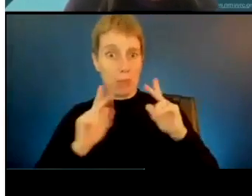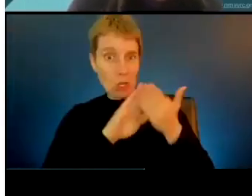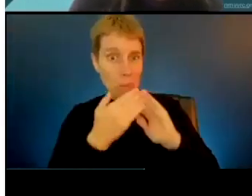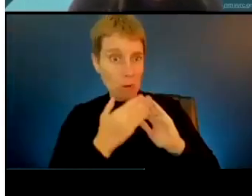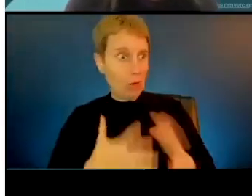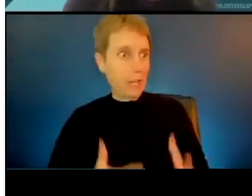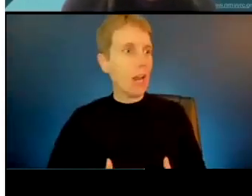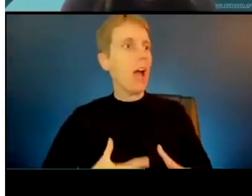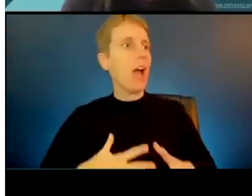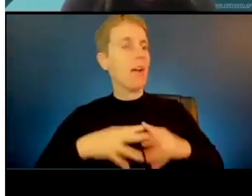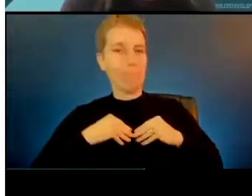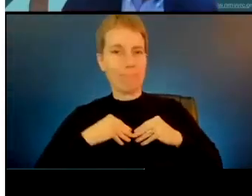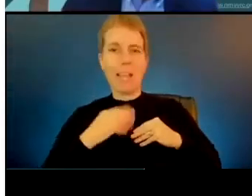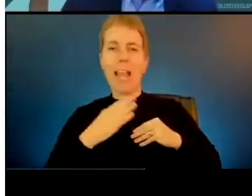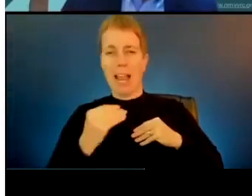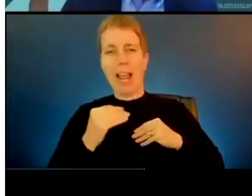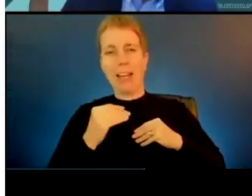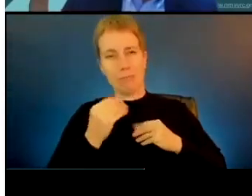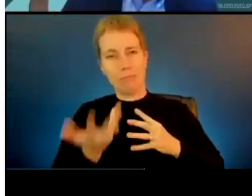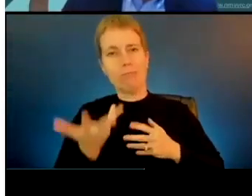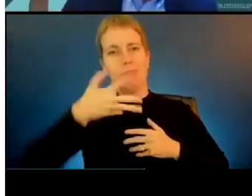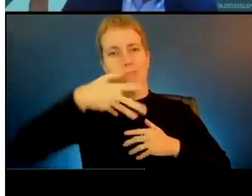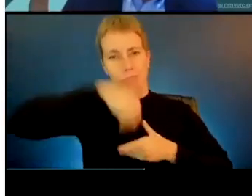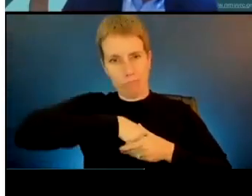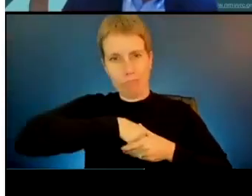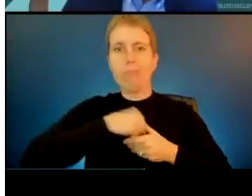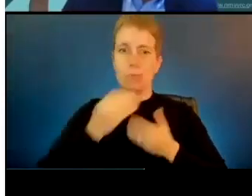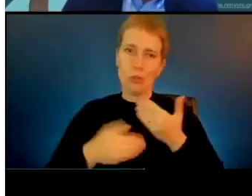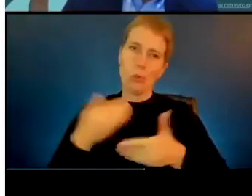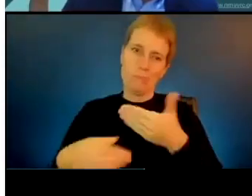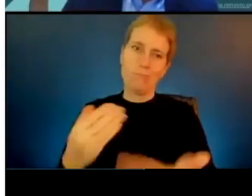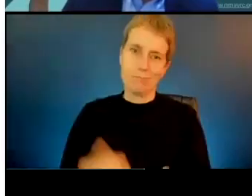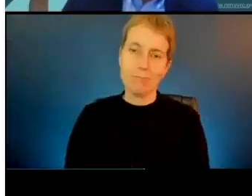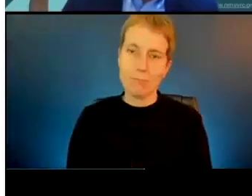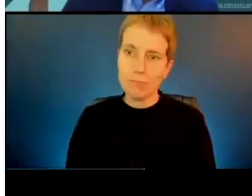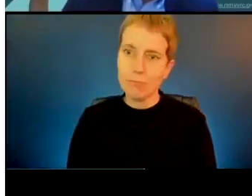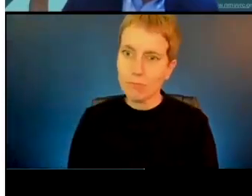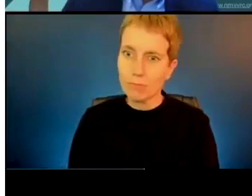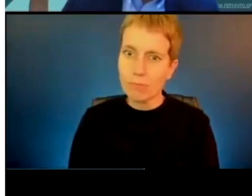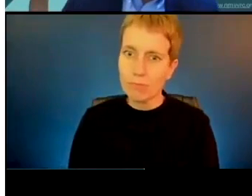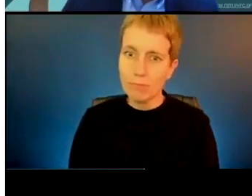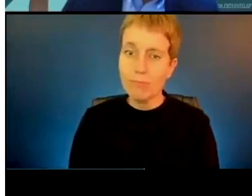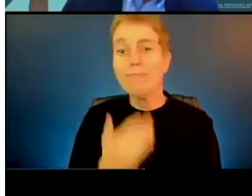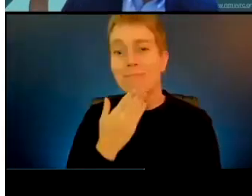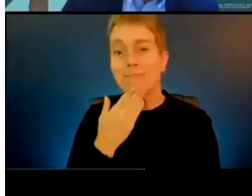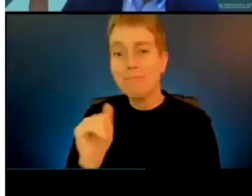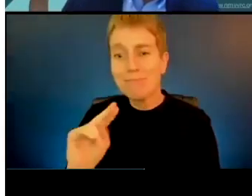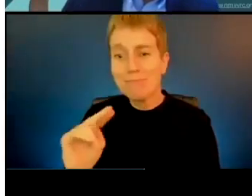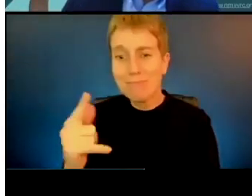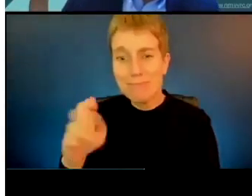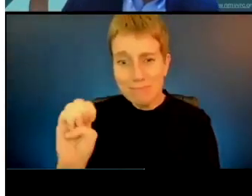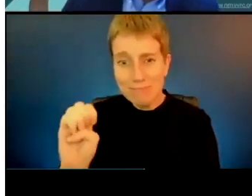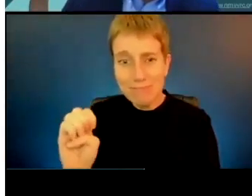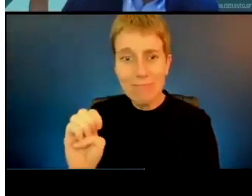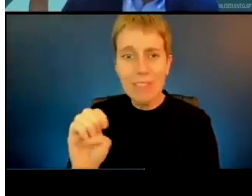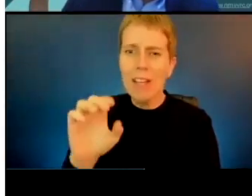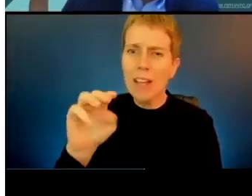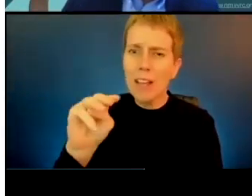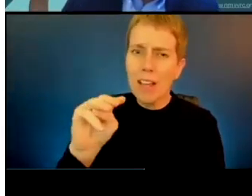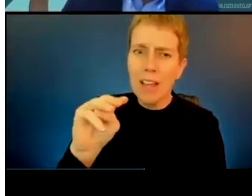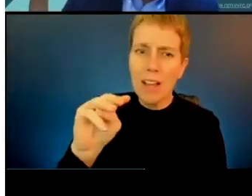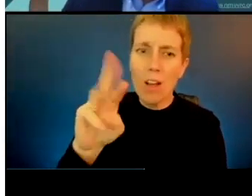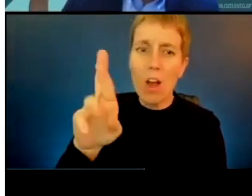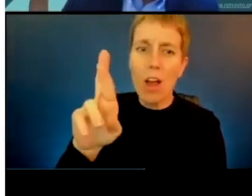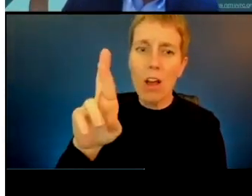best way. Thanks, Angie. And Rochelle, this one's to you. And I think you've addressed some of this in your